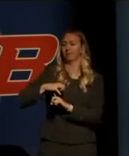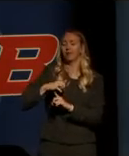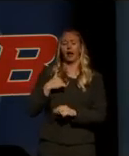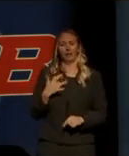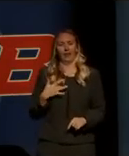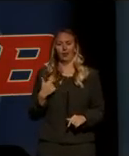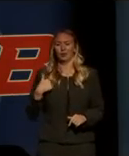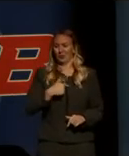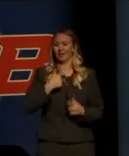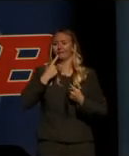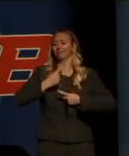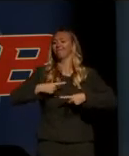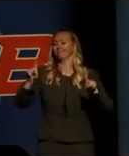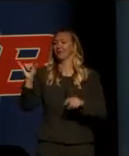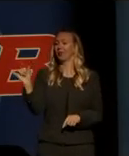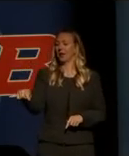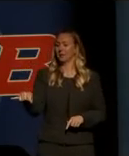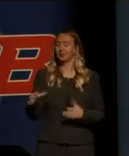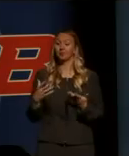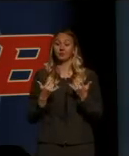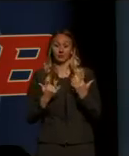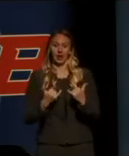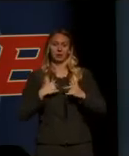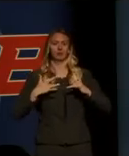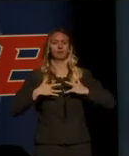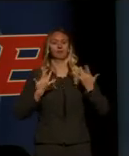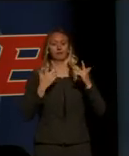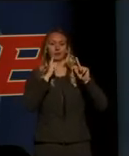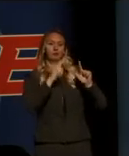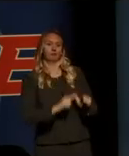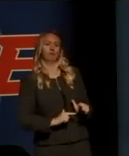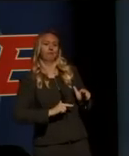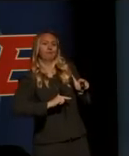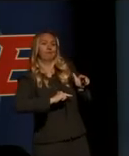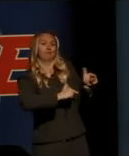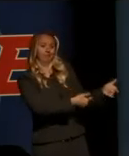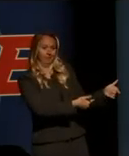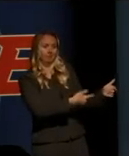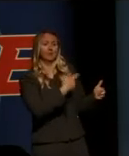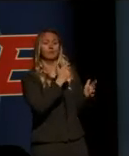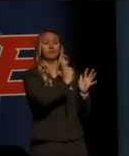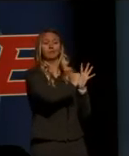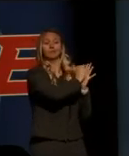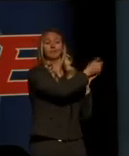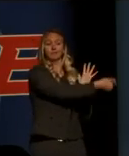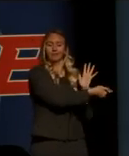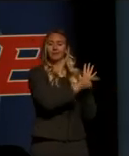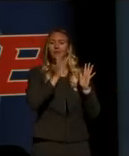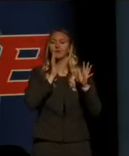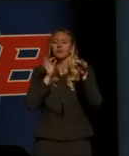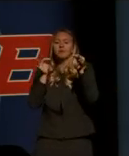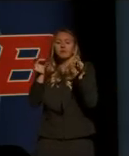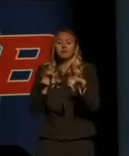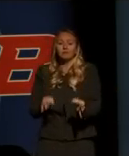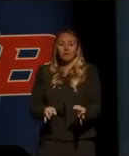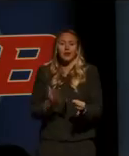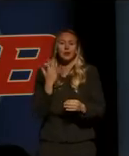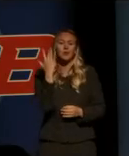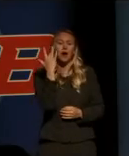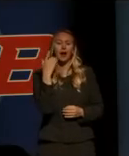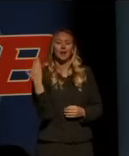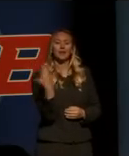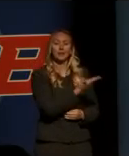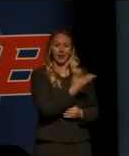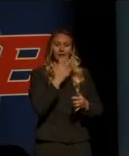exceptional job. So I'm delighted to turn the floor over to them to tell you why they